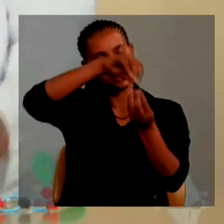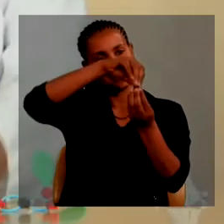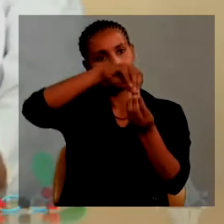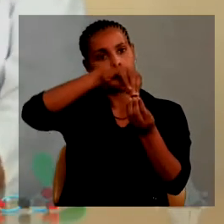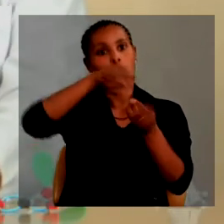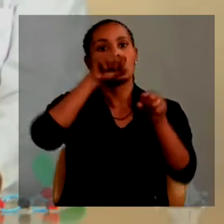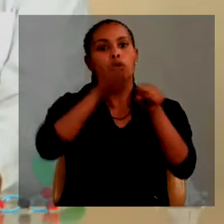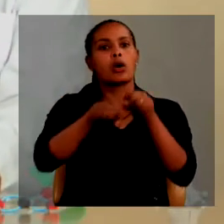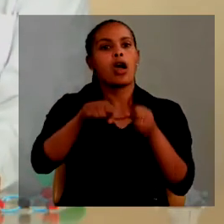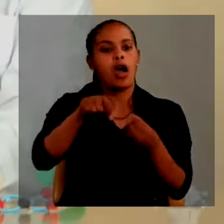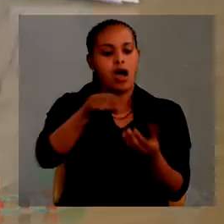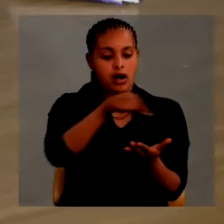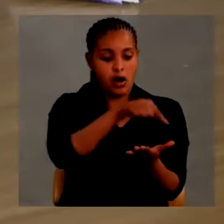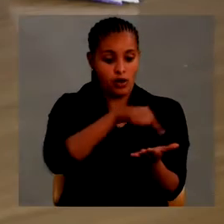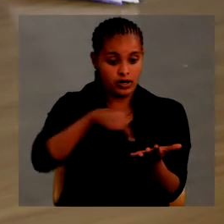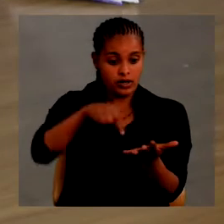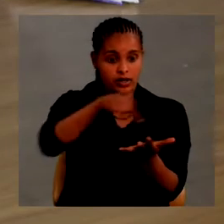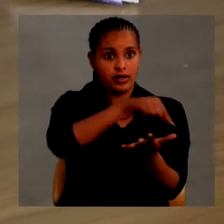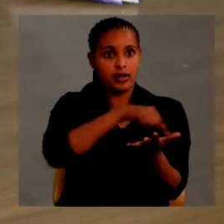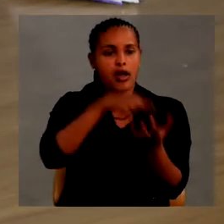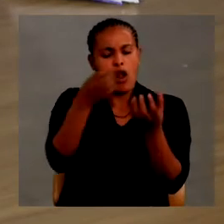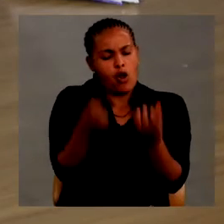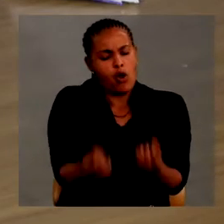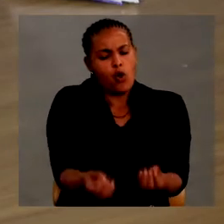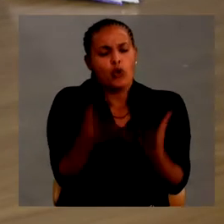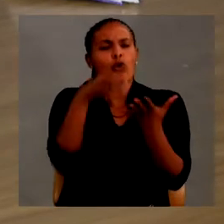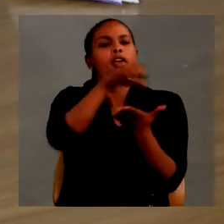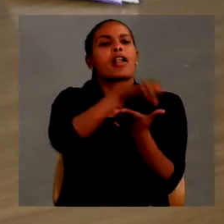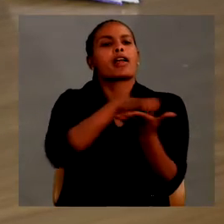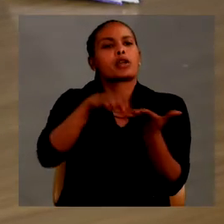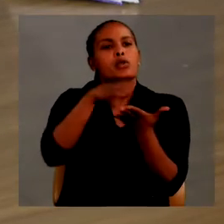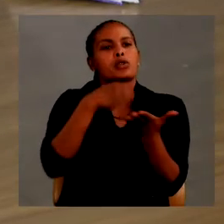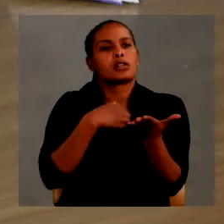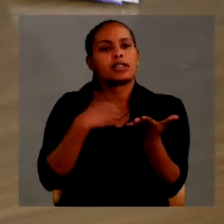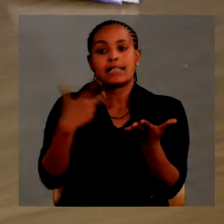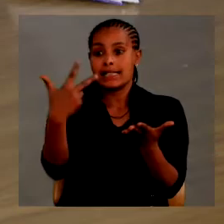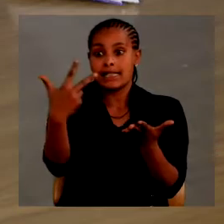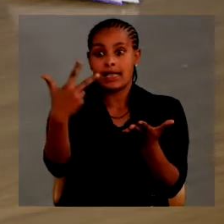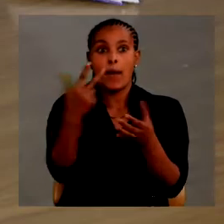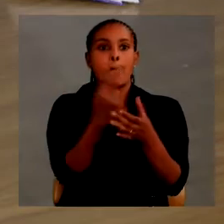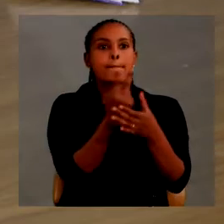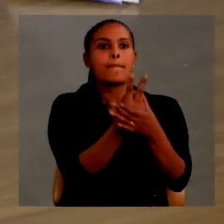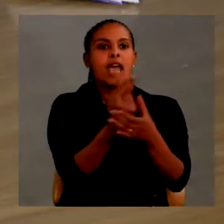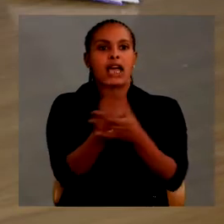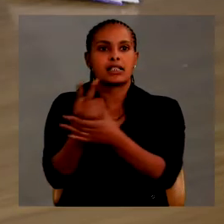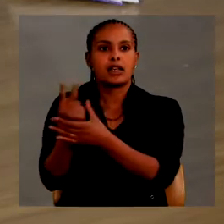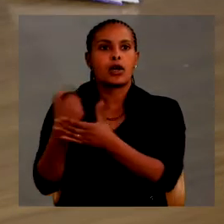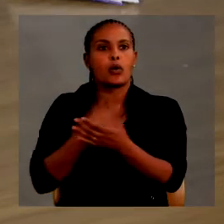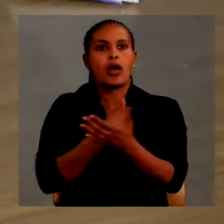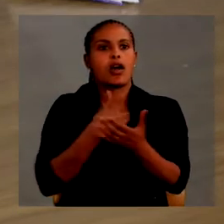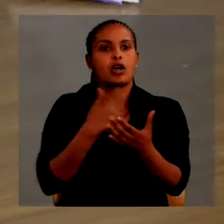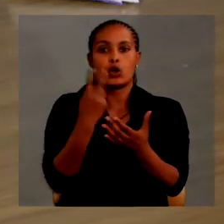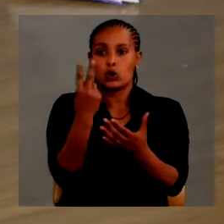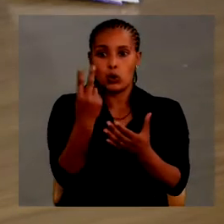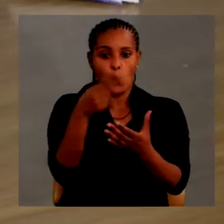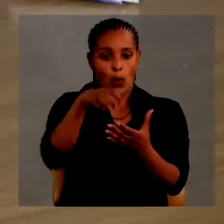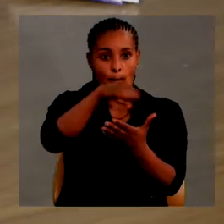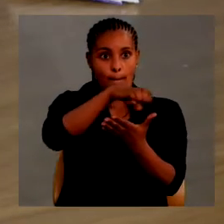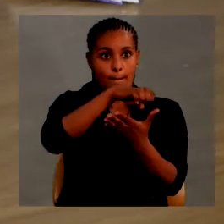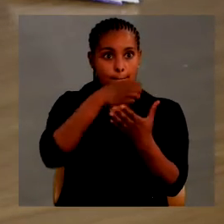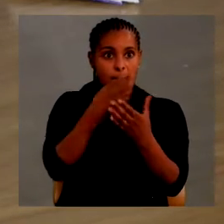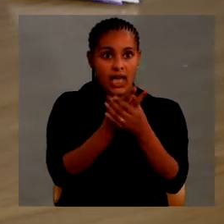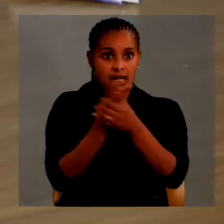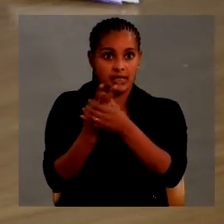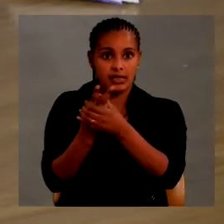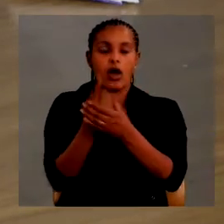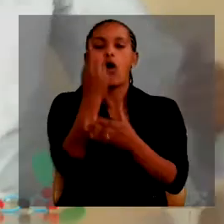So around here, there is a lot of electron. 3 pairs. Here you have 2 pairs. Here you